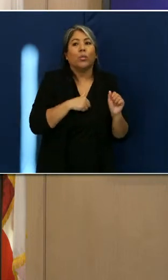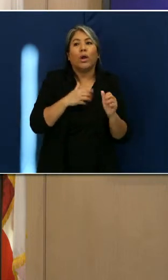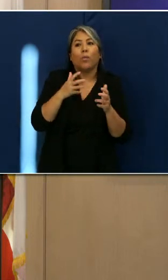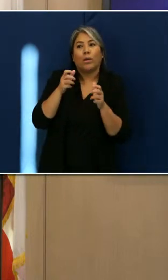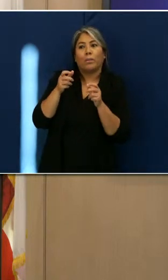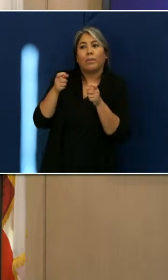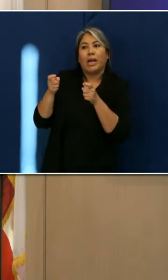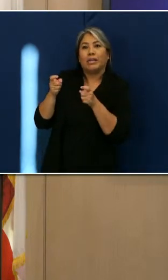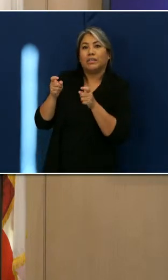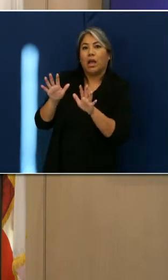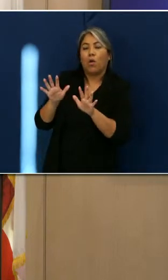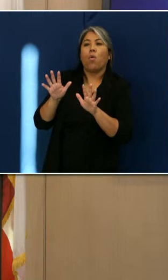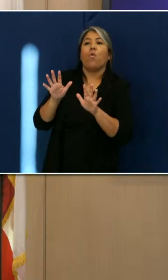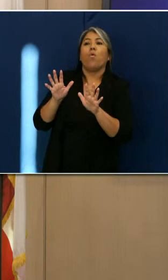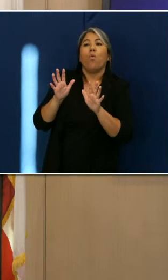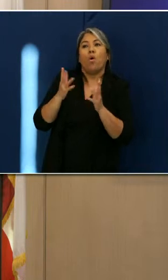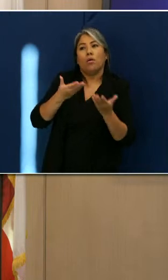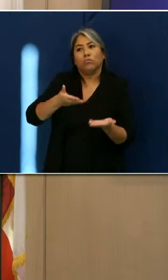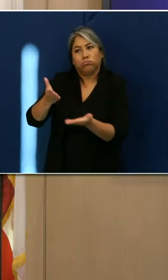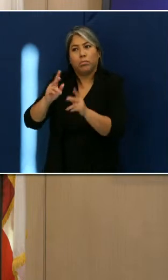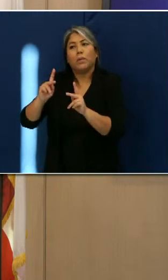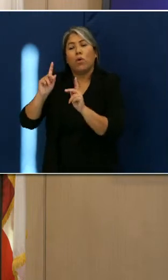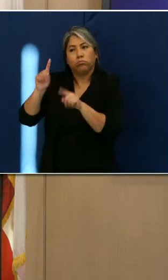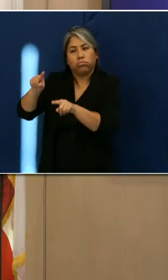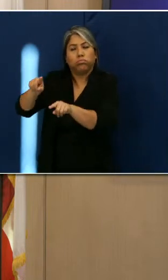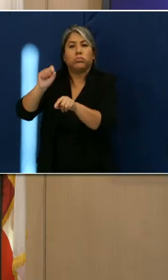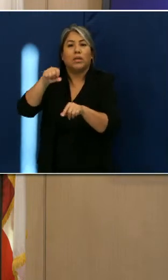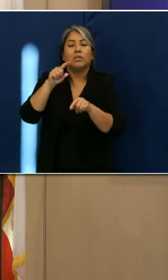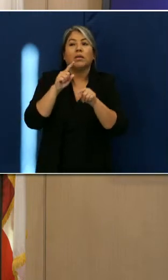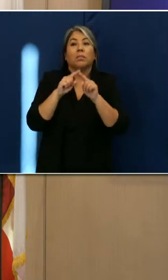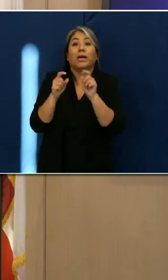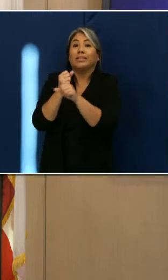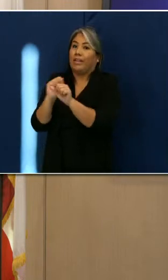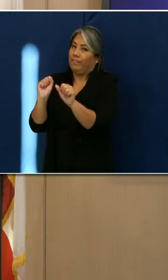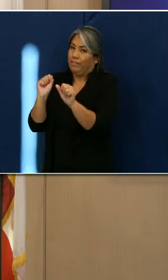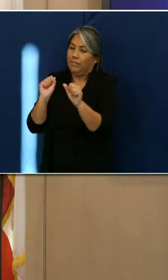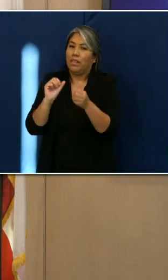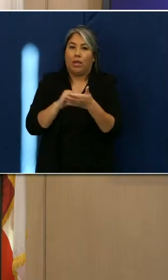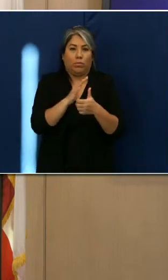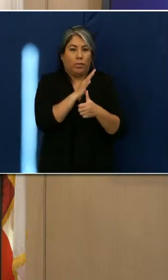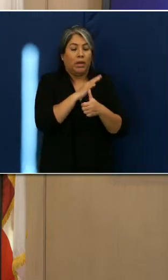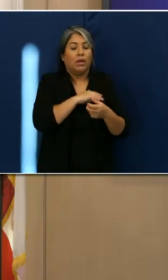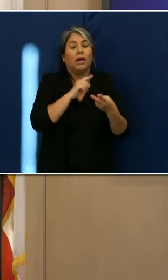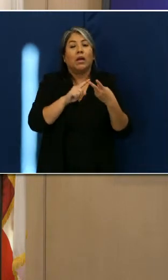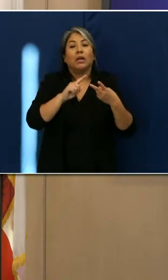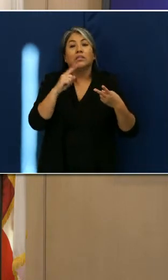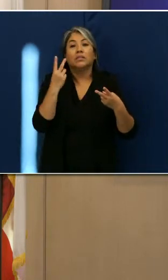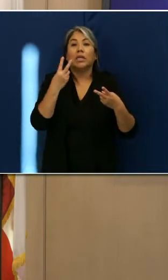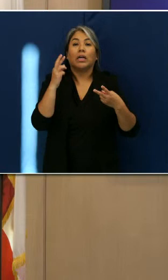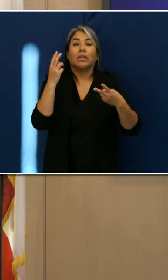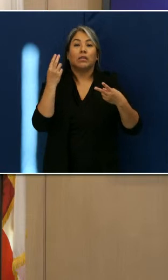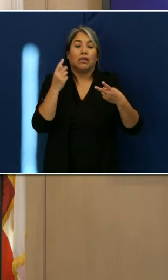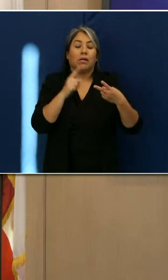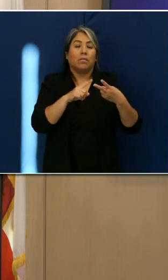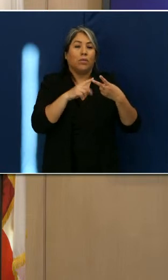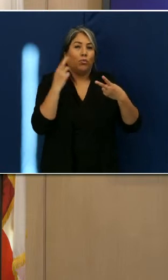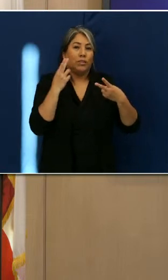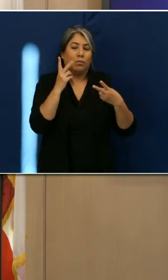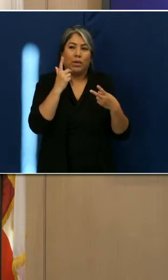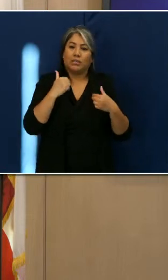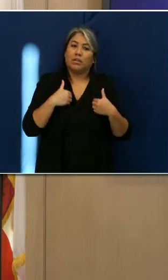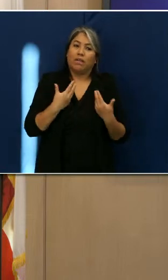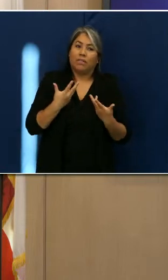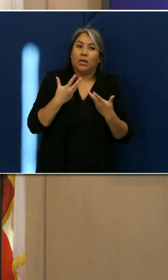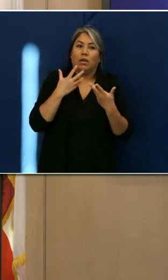manage that so we get people in safely. That was the primary. The second issue is that we have capacity elsewhere in our